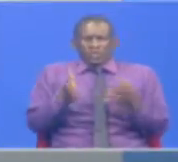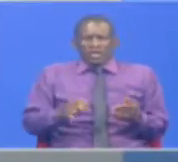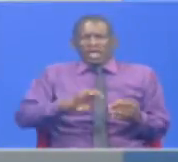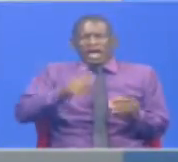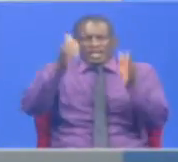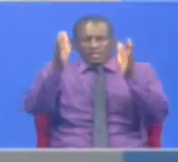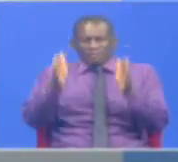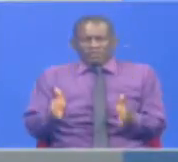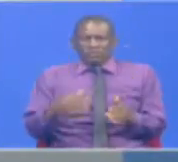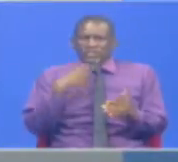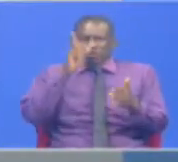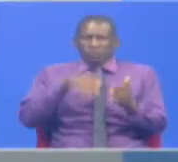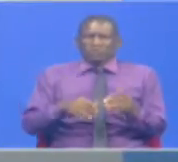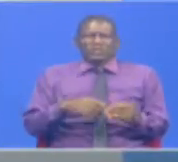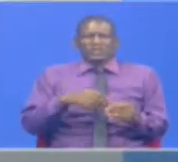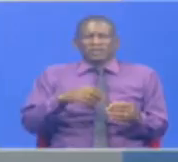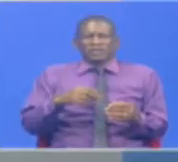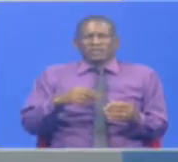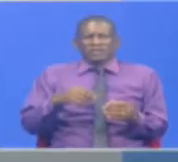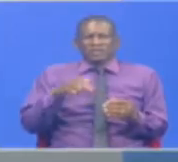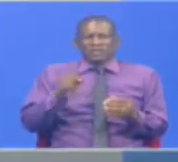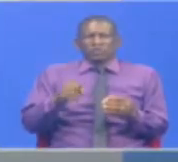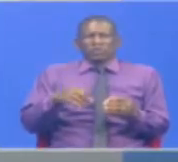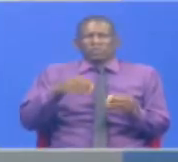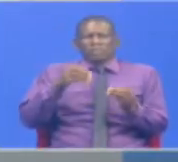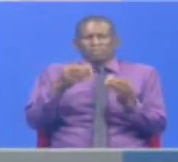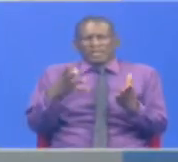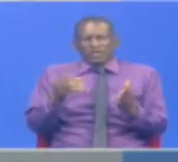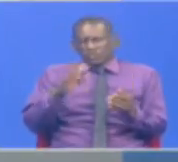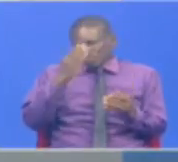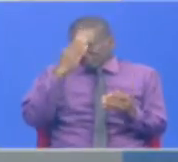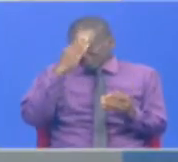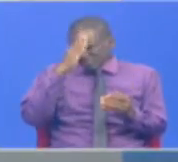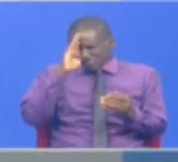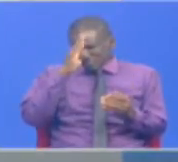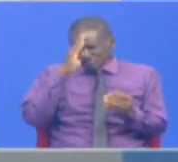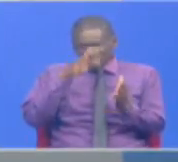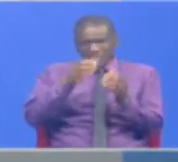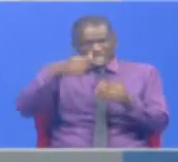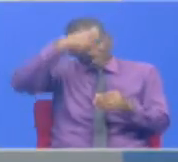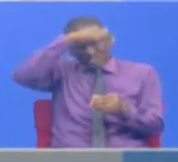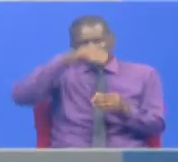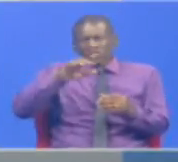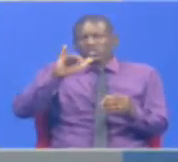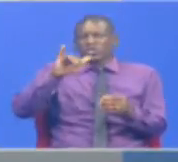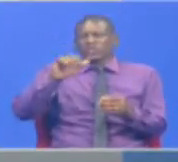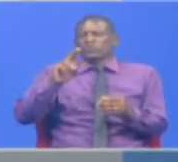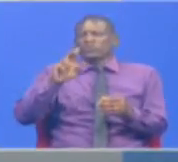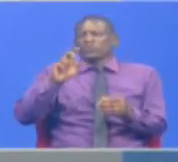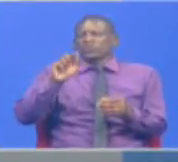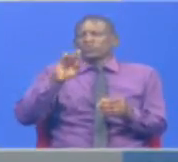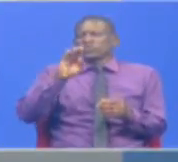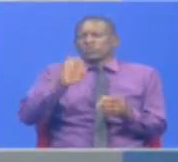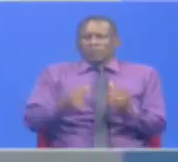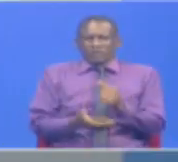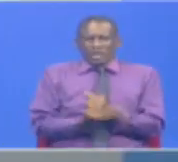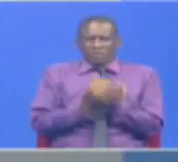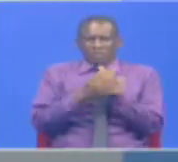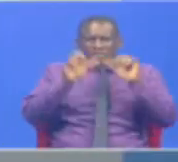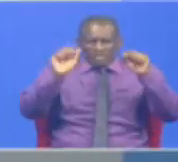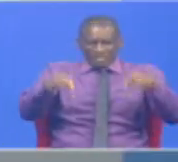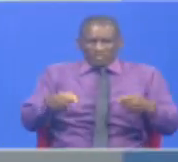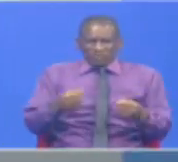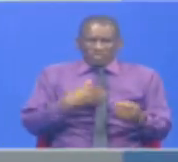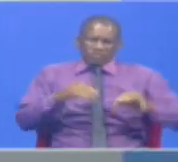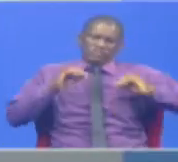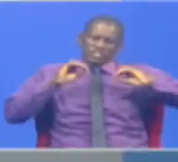Dalen, you say, funny how most narrators on Degree of Doubt say YouTube has helped them. This is very true. Those downloads and tutorials